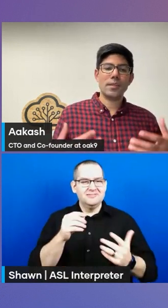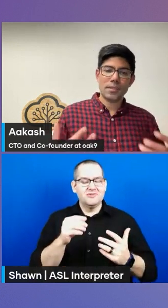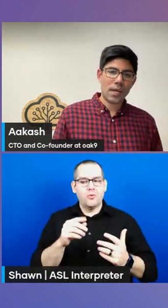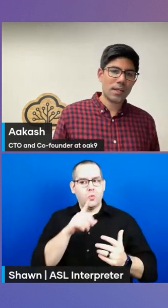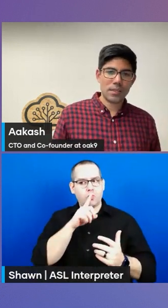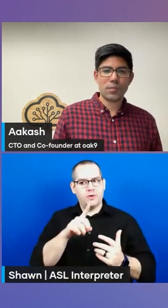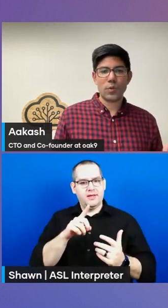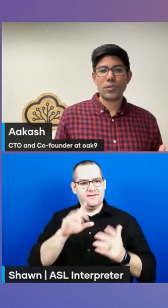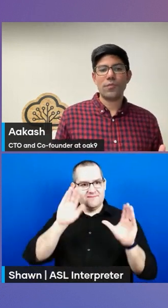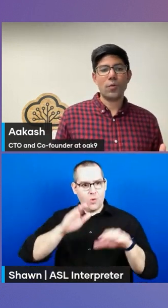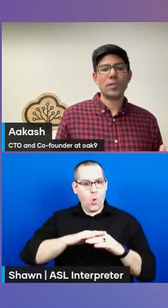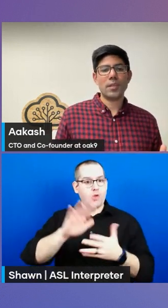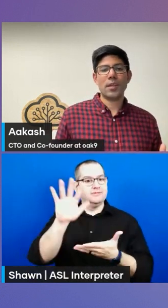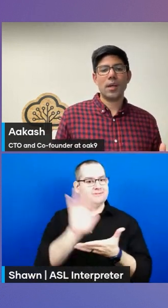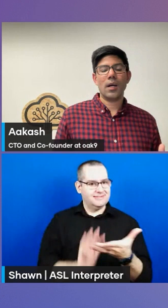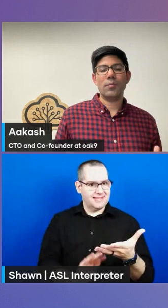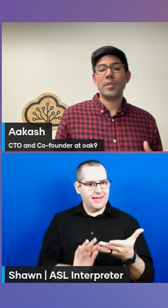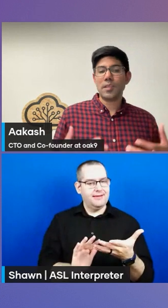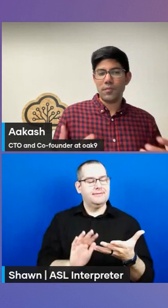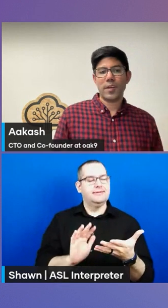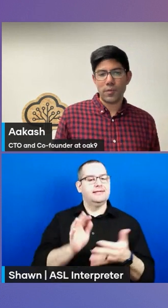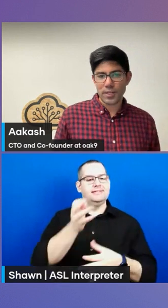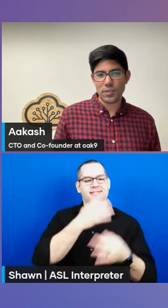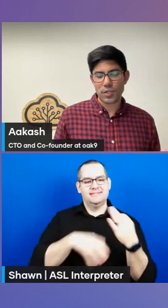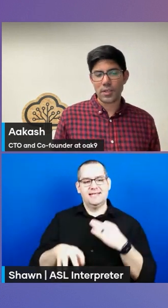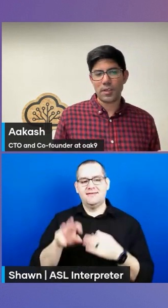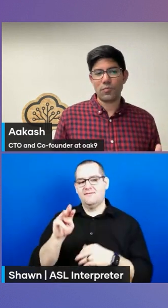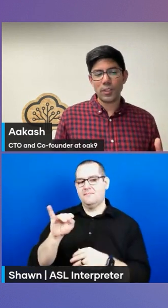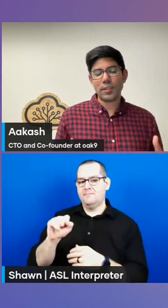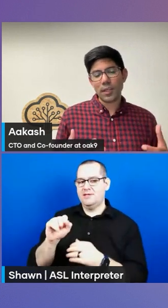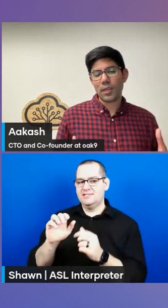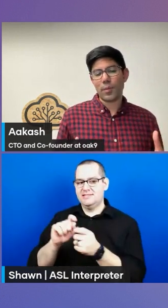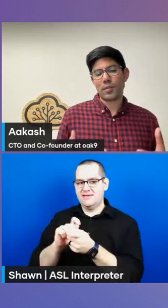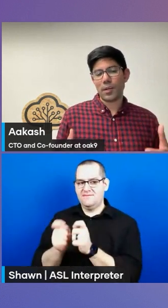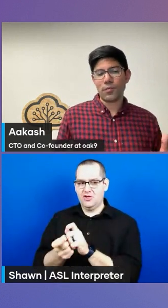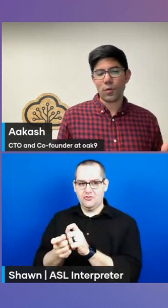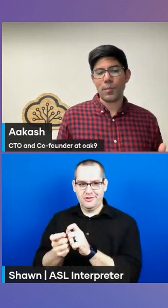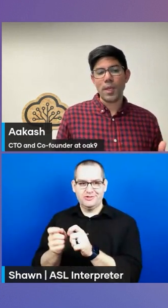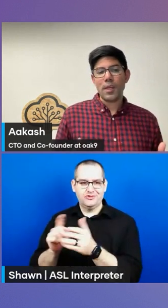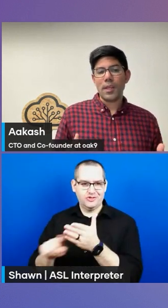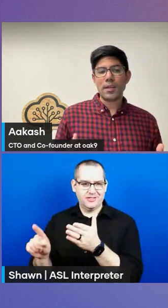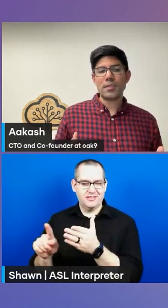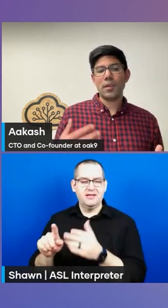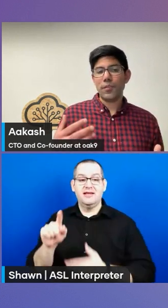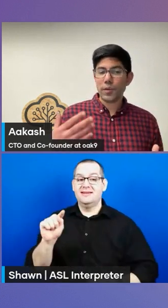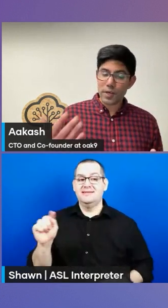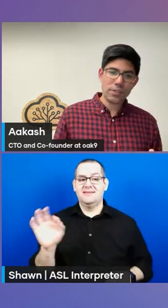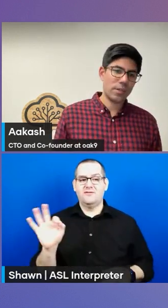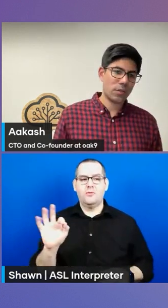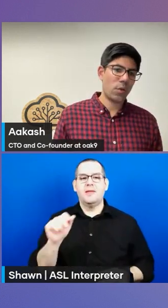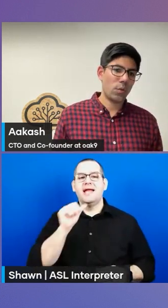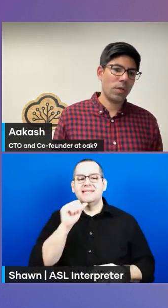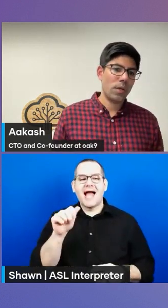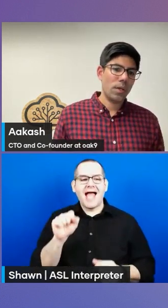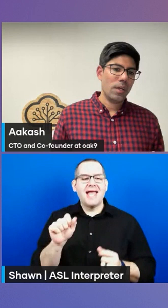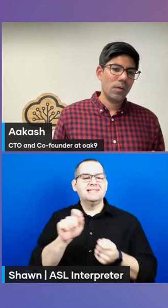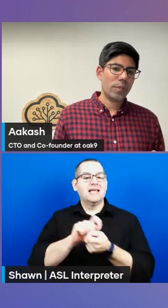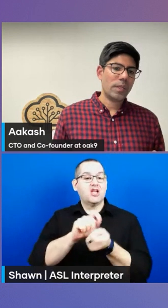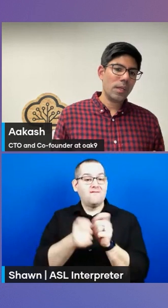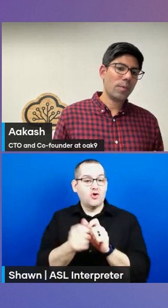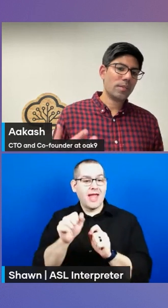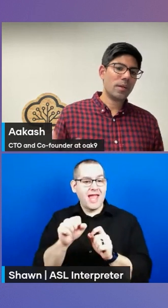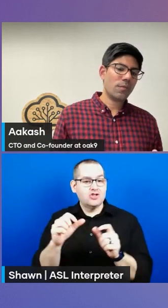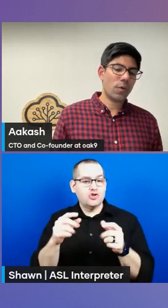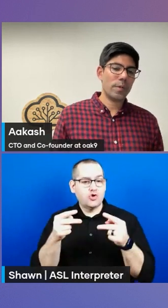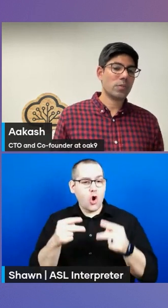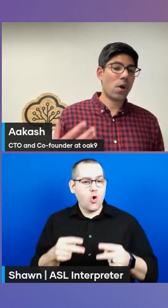on design as opposed to focusing on misconfiguration checking and really thinking about Terraform, not as configuration as code, but